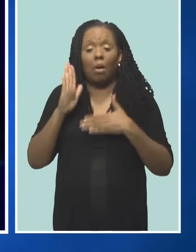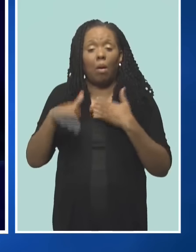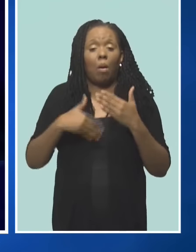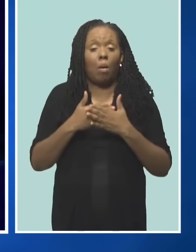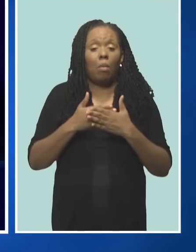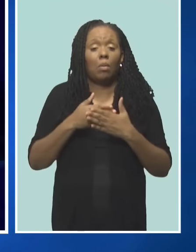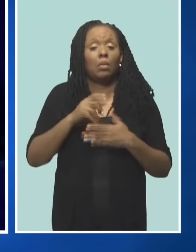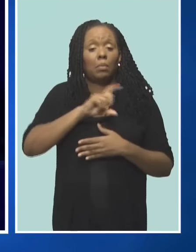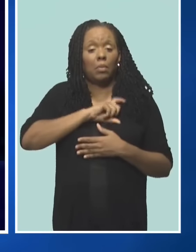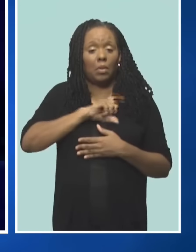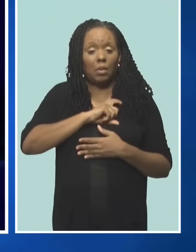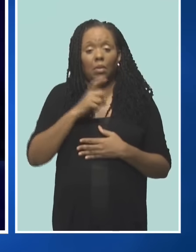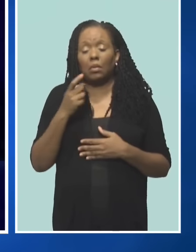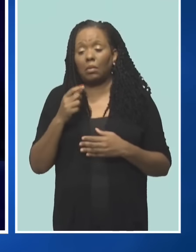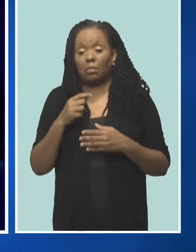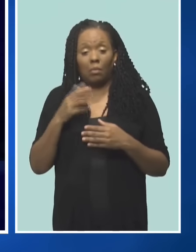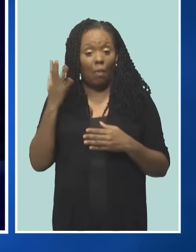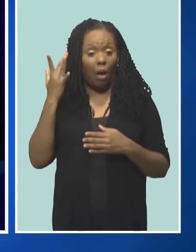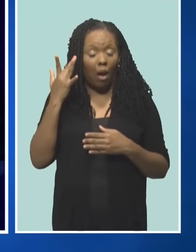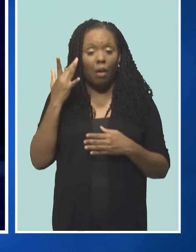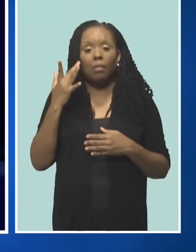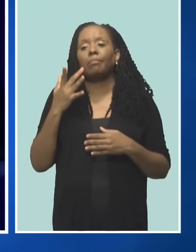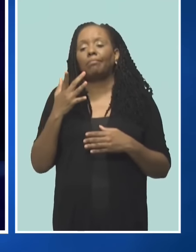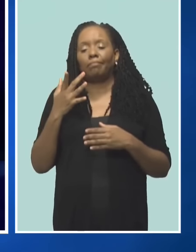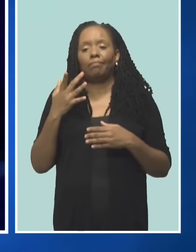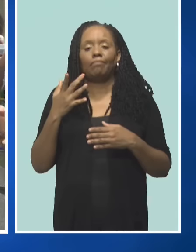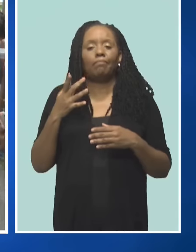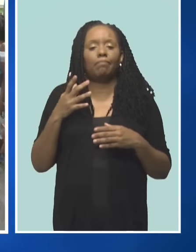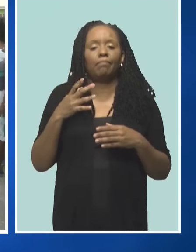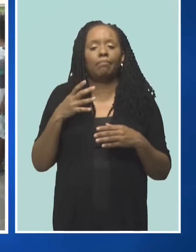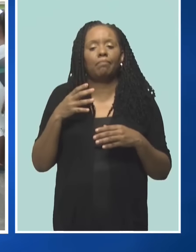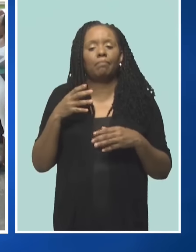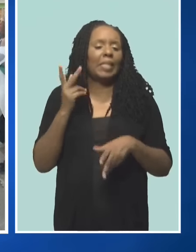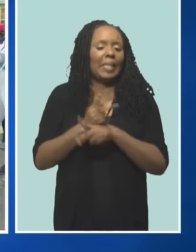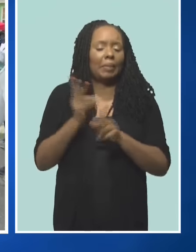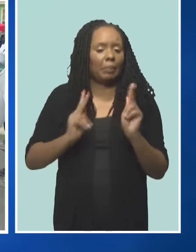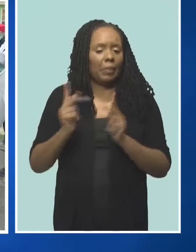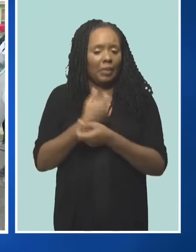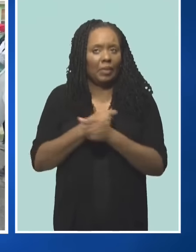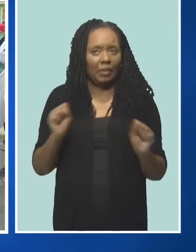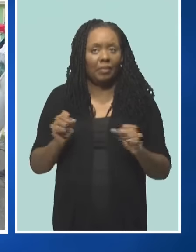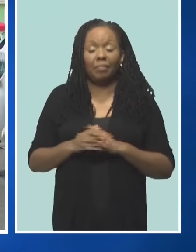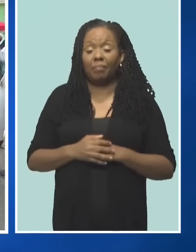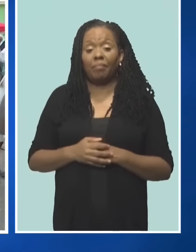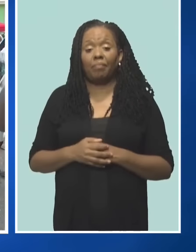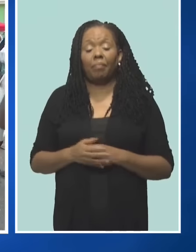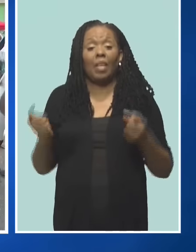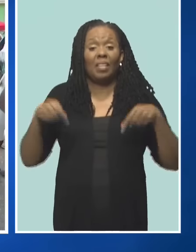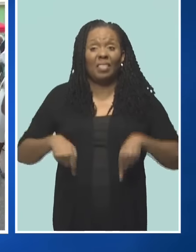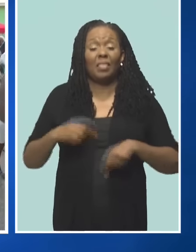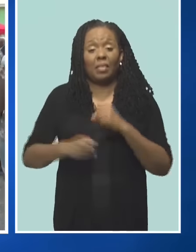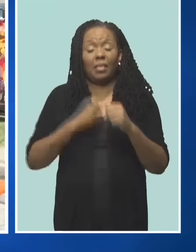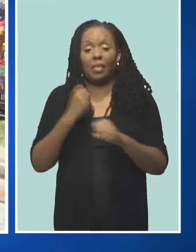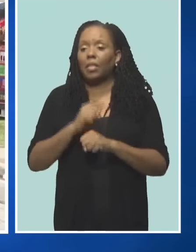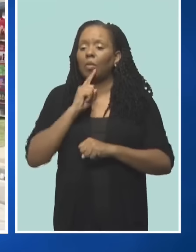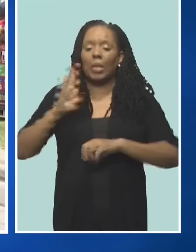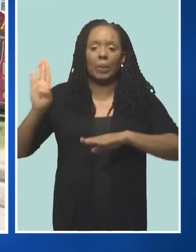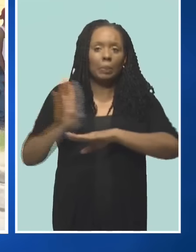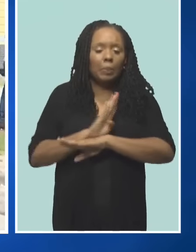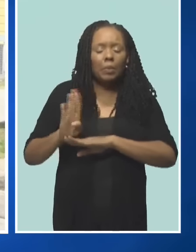part of the year will be extremely busy for us. So again, I want to publicly commend each and